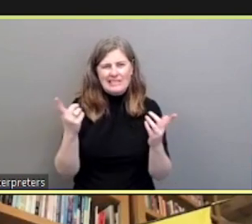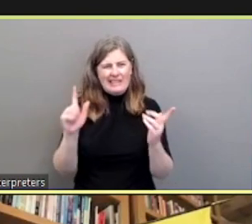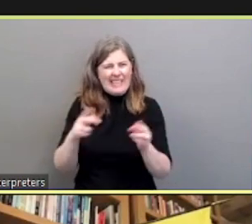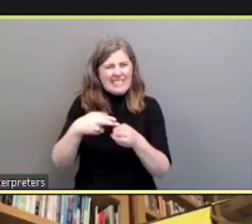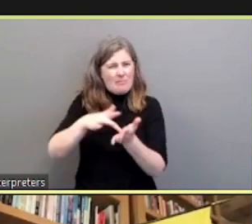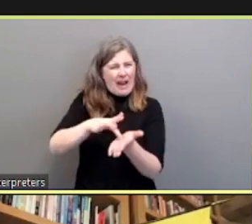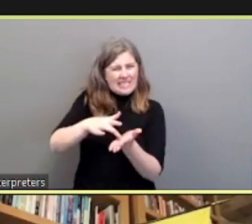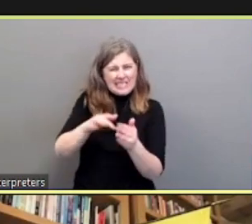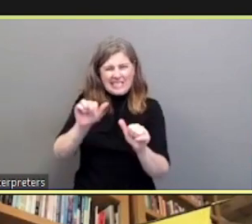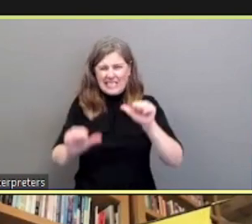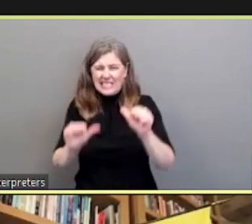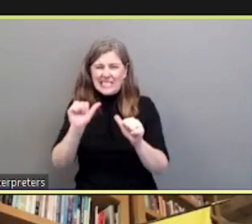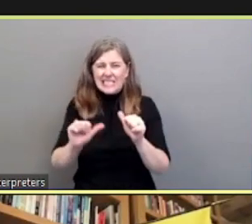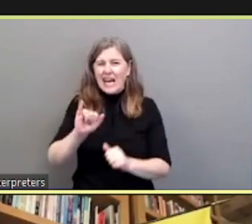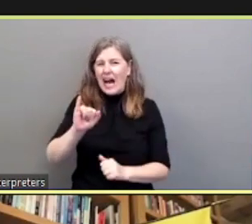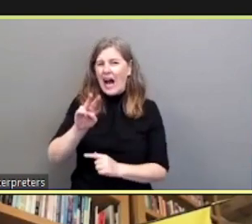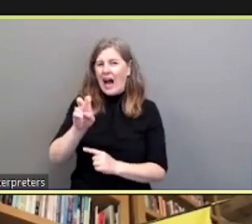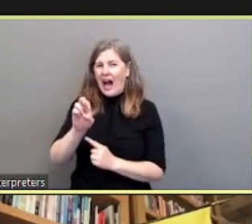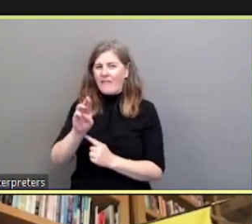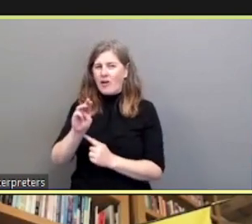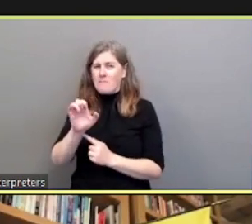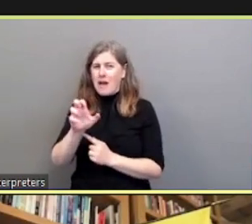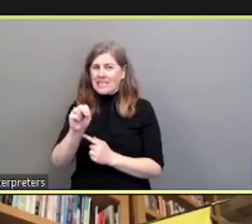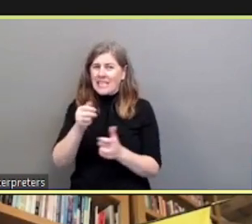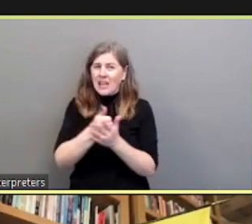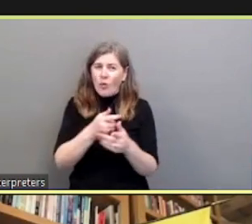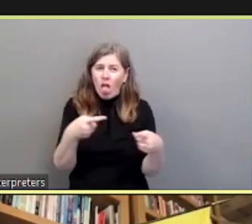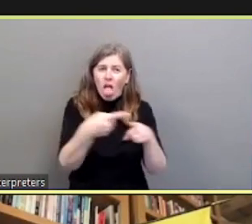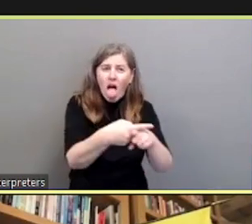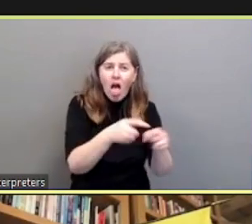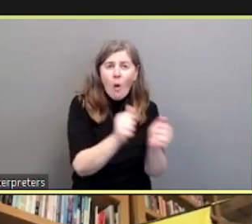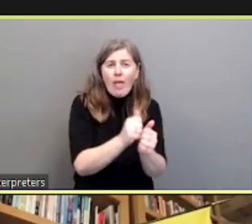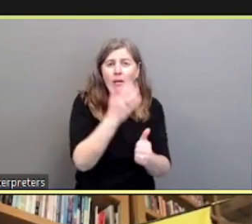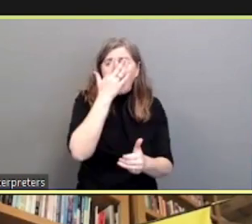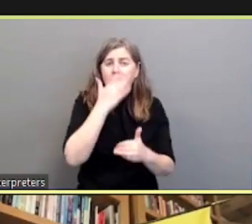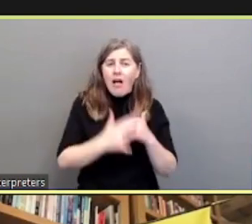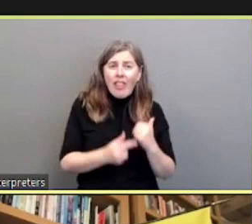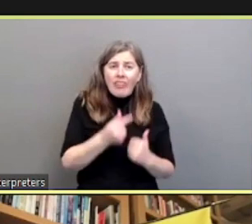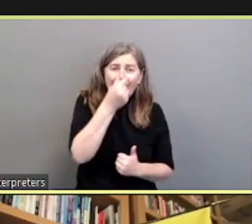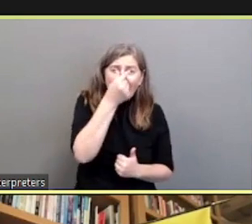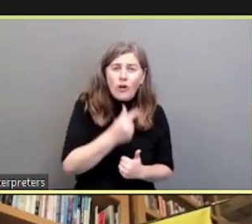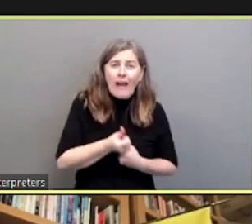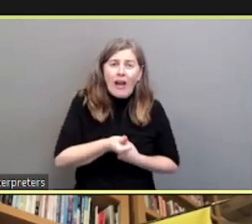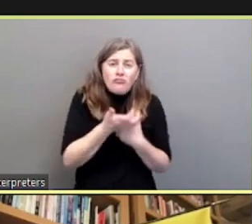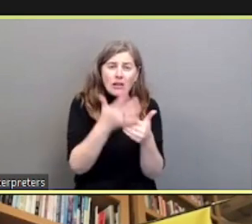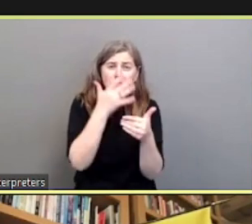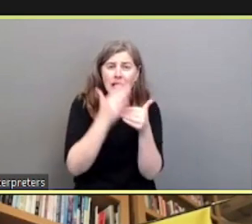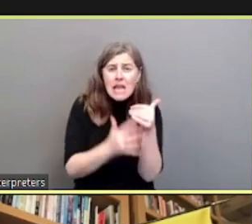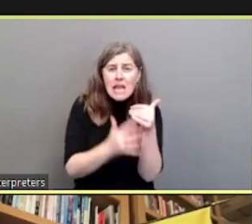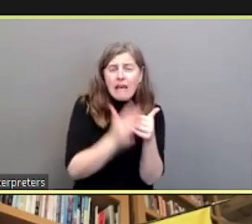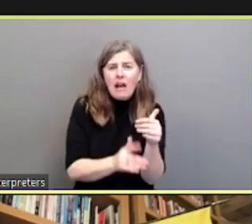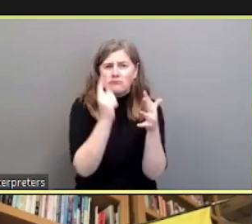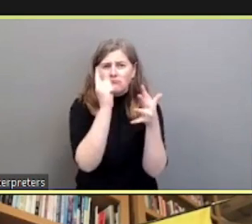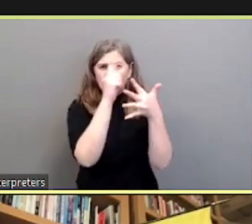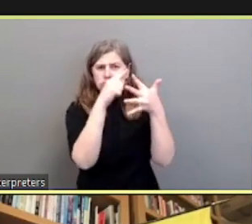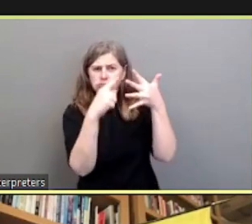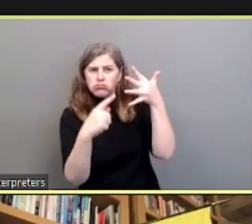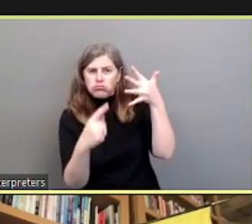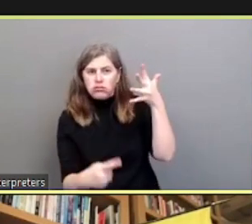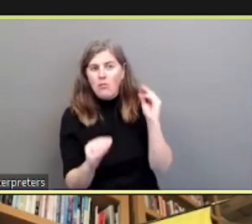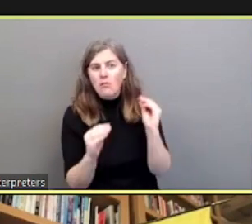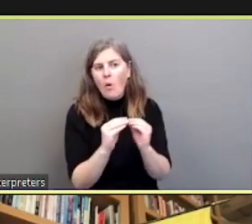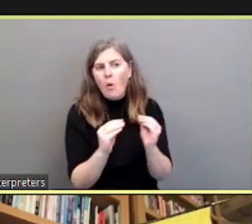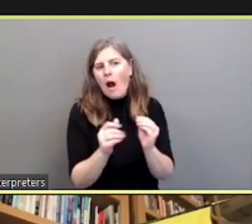medicines, ivermectin interacts with blood thinners, which can cause bleeding, and a list of symptoms there that I won't